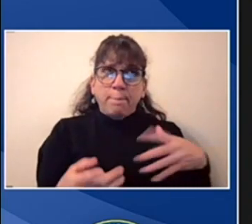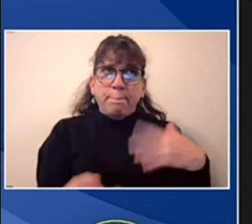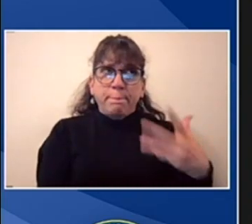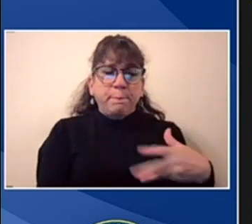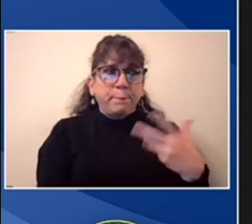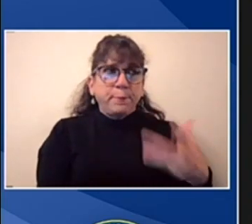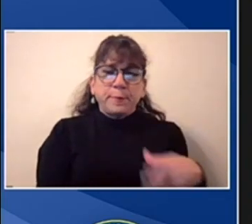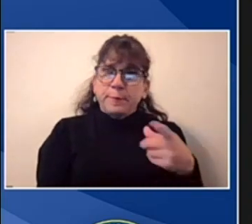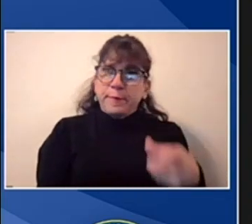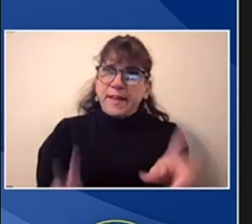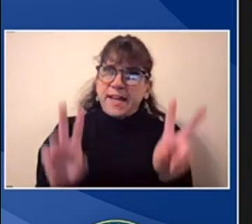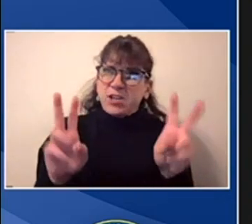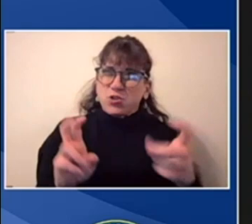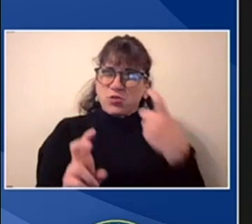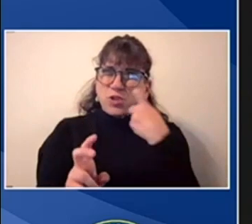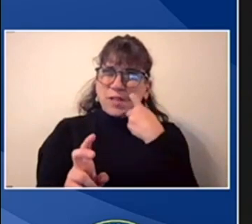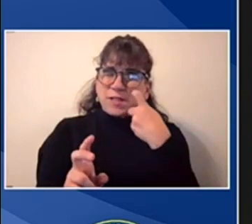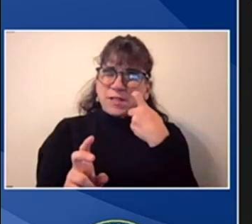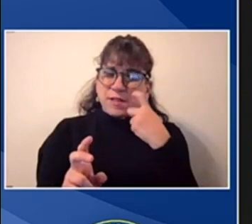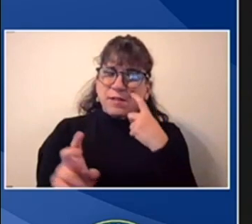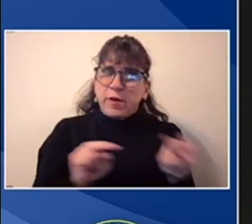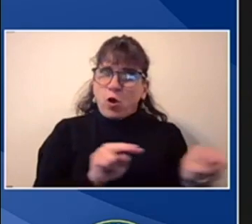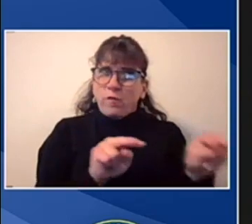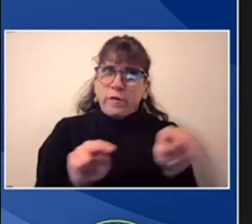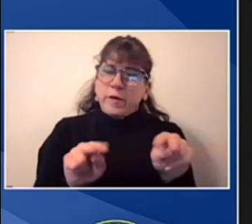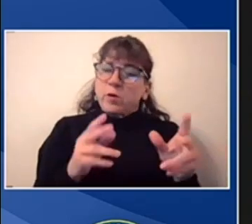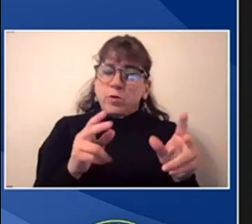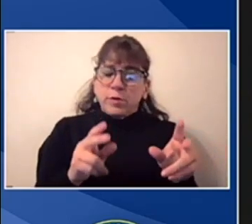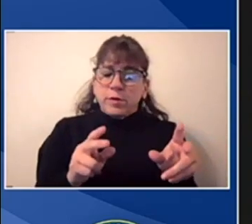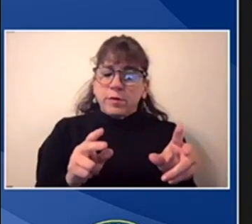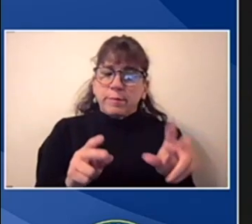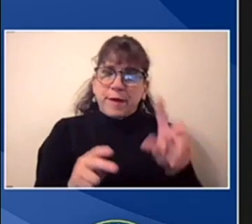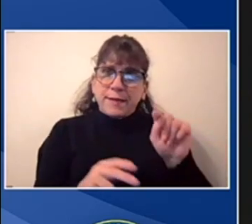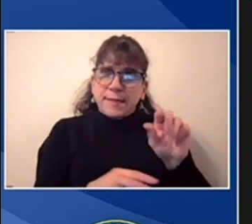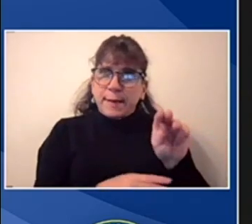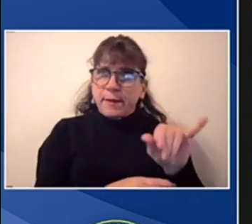issues that were just overviewed by Tammy.